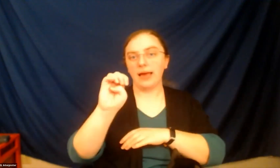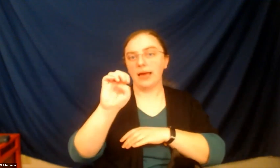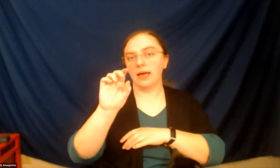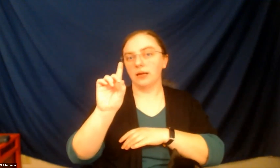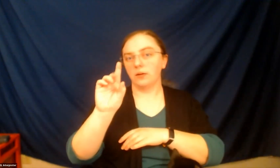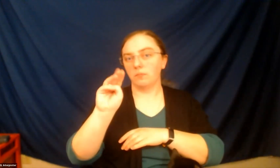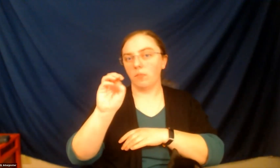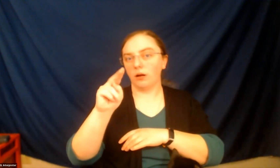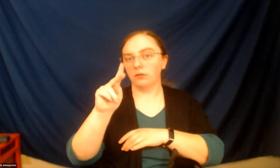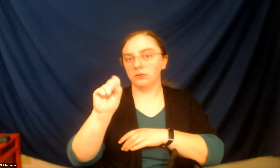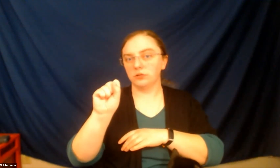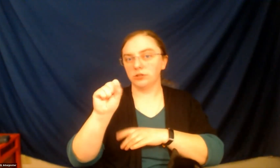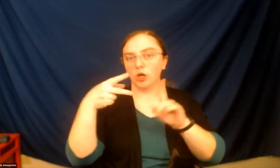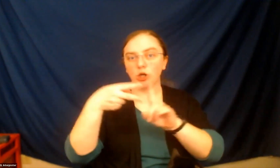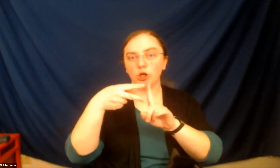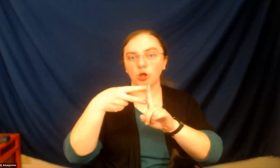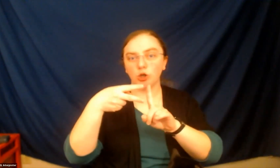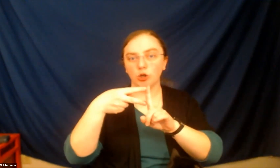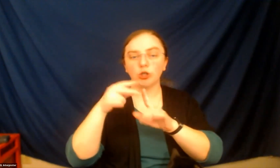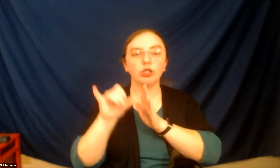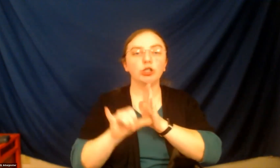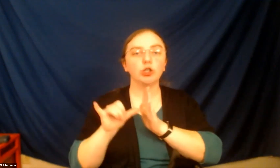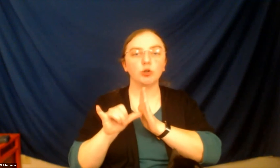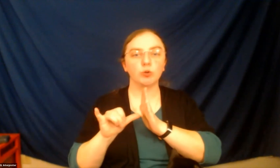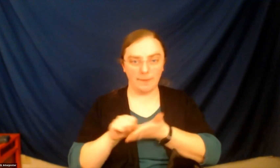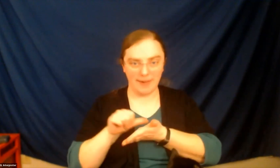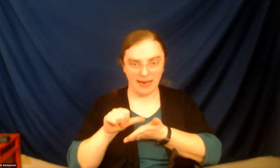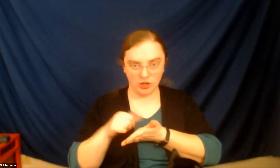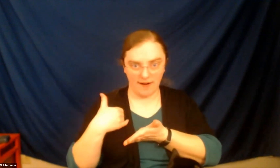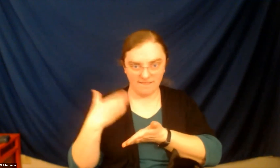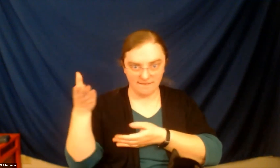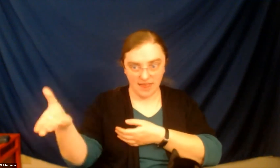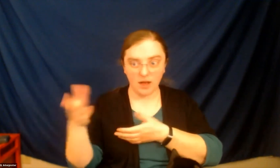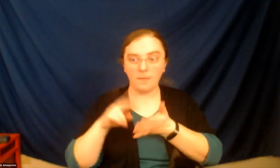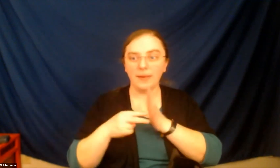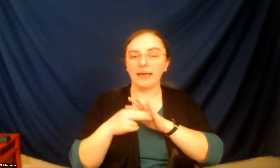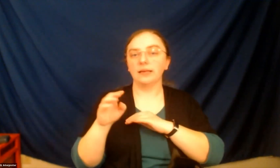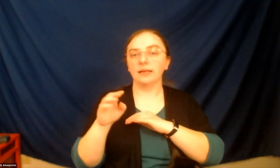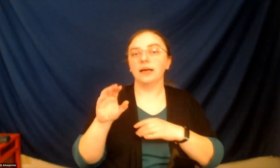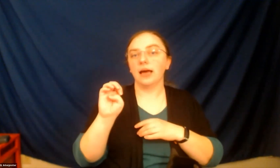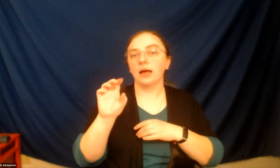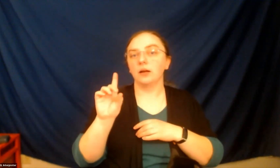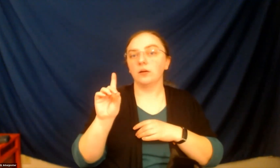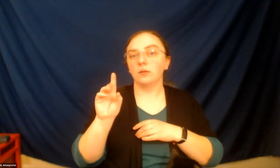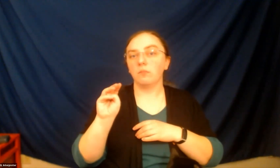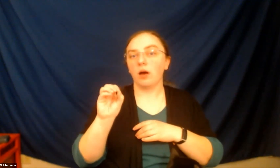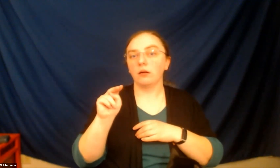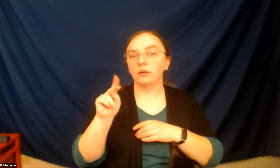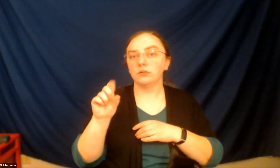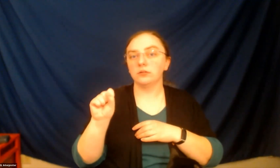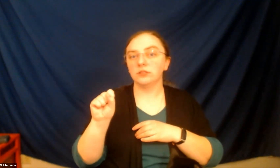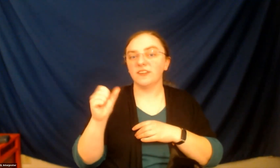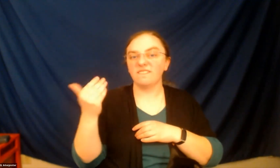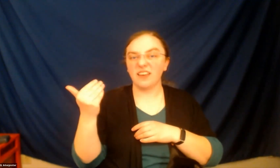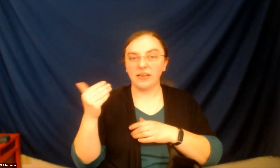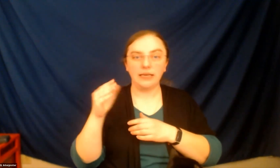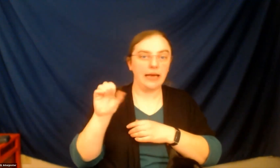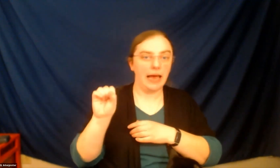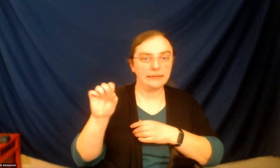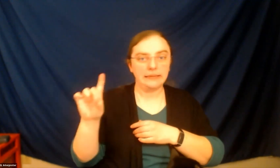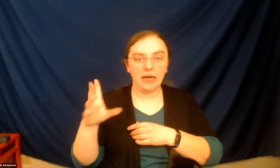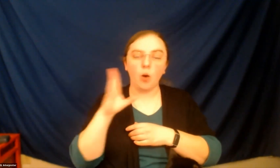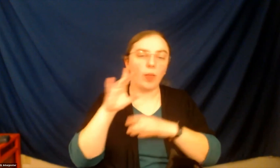If you search Edmonds School District, Edmonds SD, you can find the recording of this. We'll